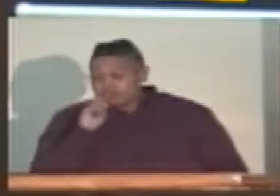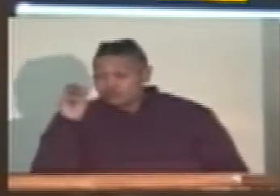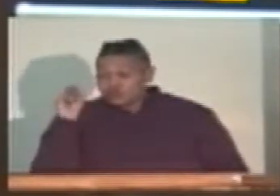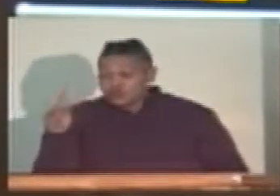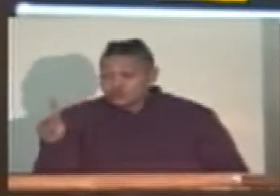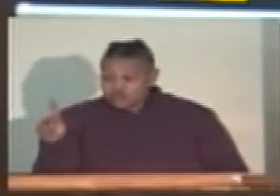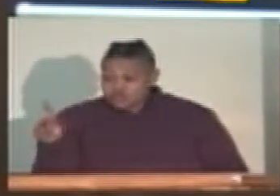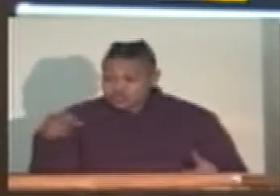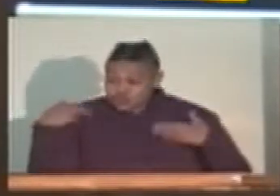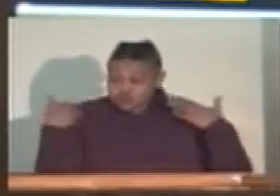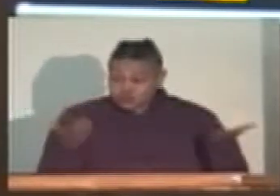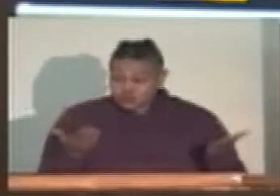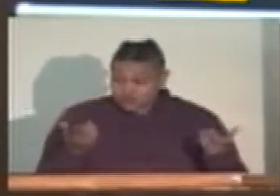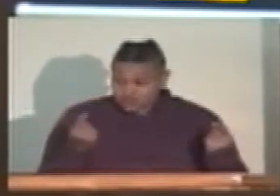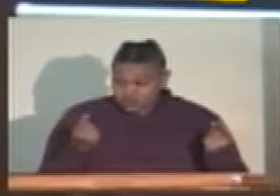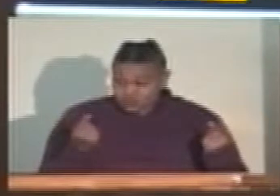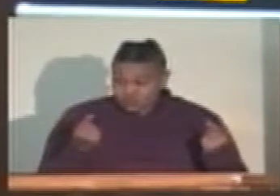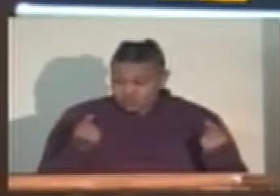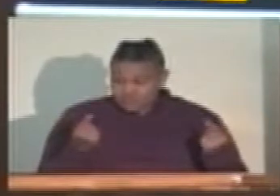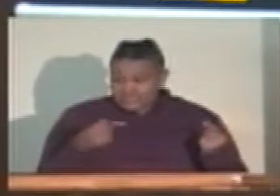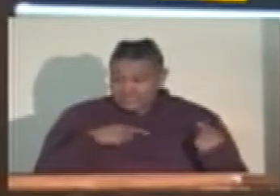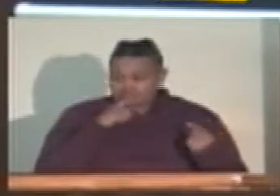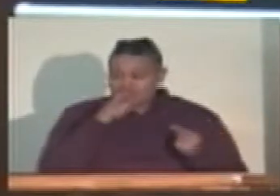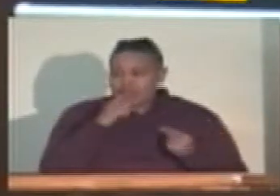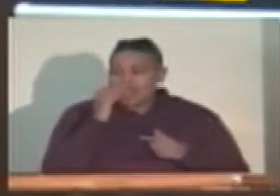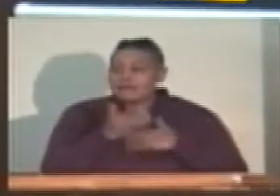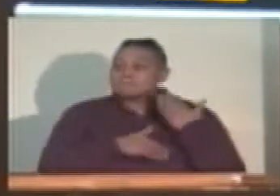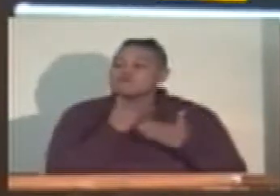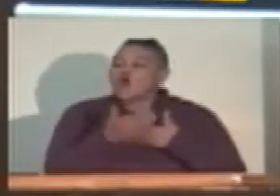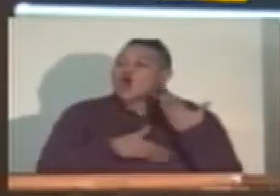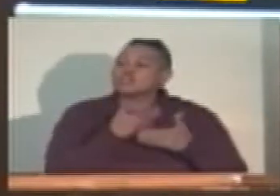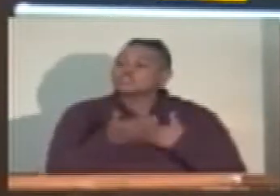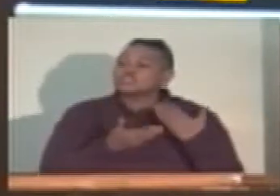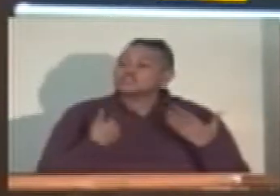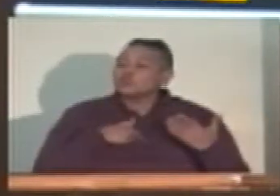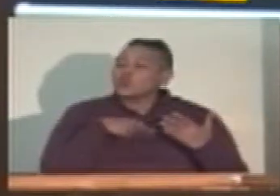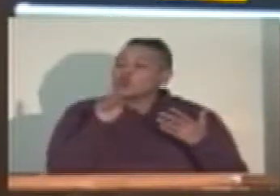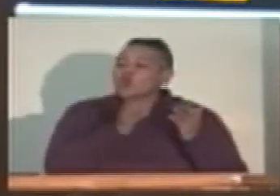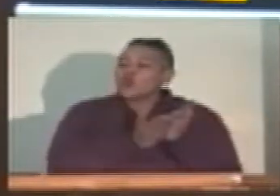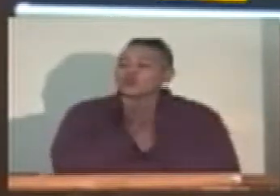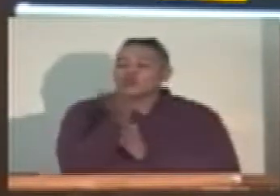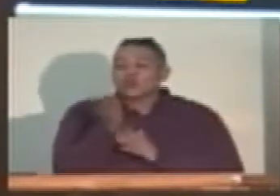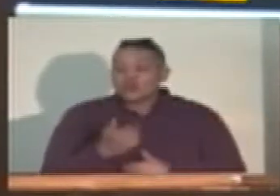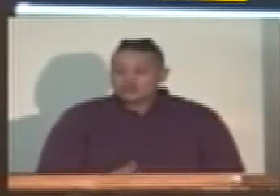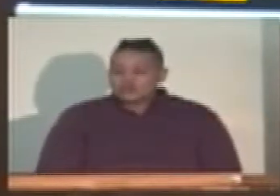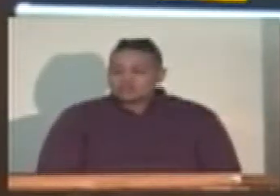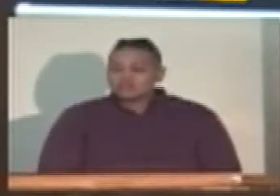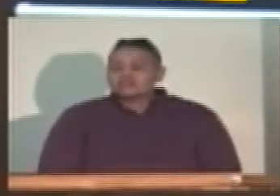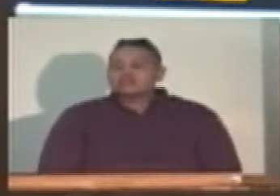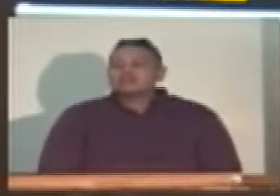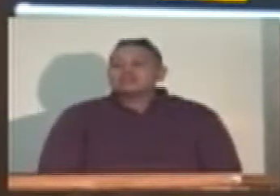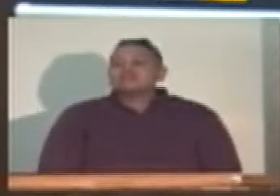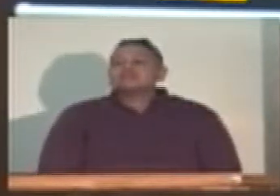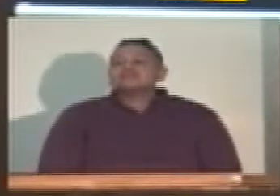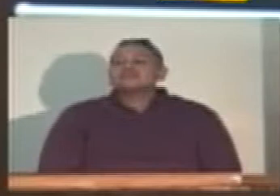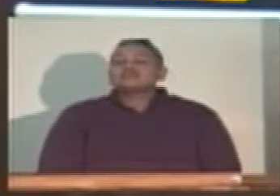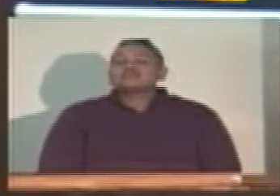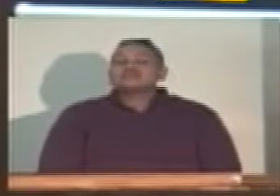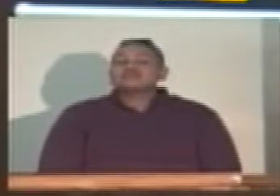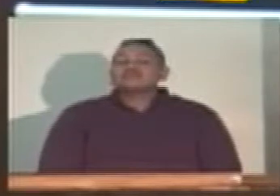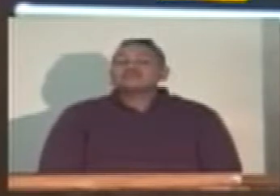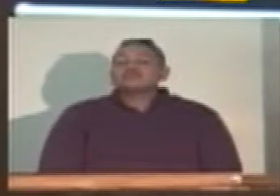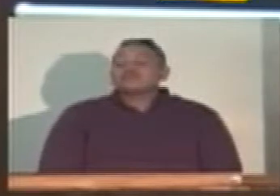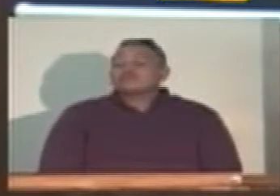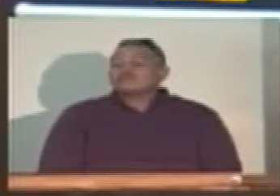right for him to go through? There is a process which we went through. Wait, no. No, no,